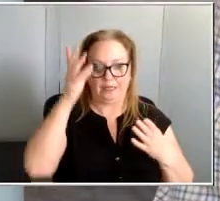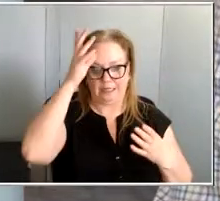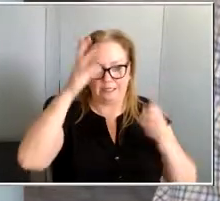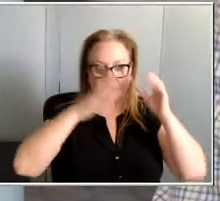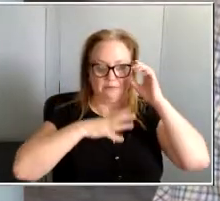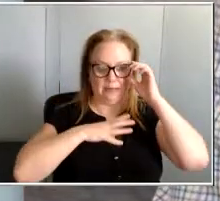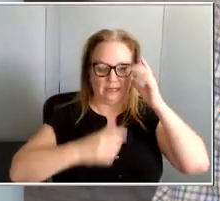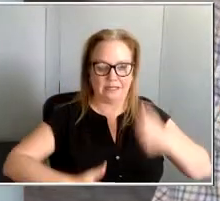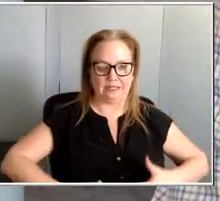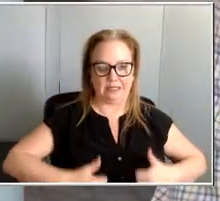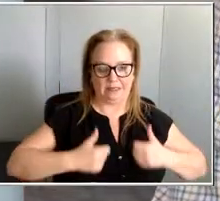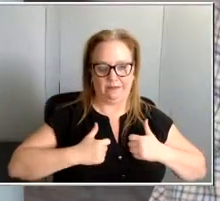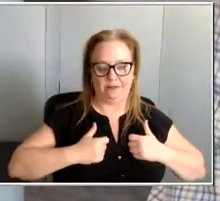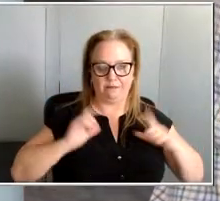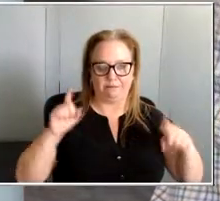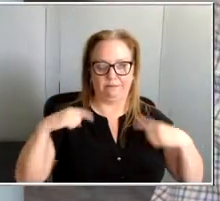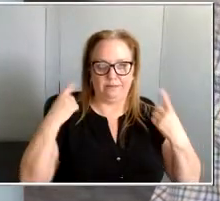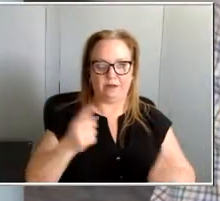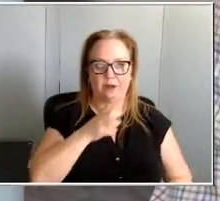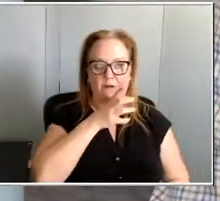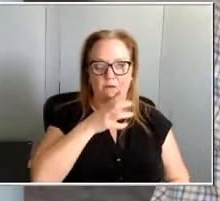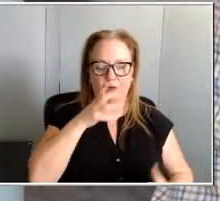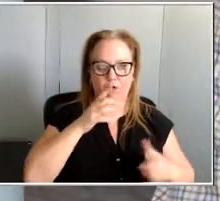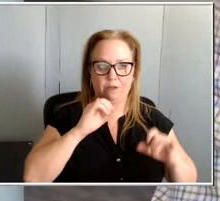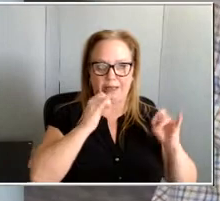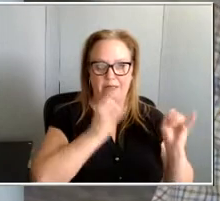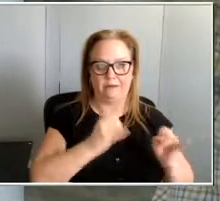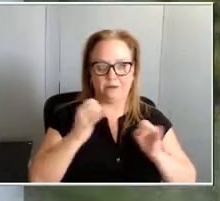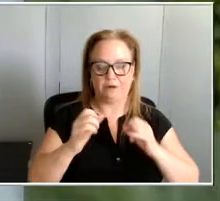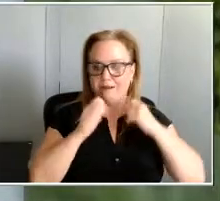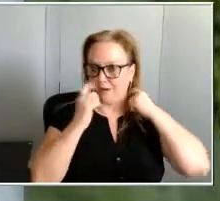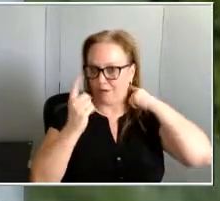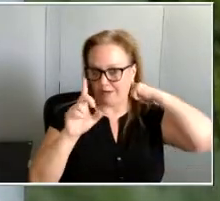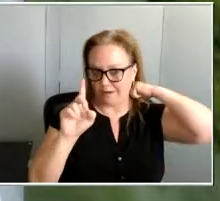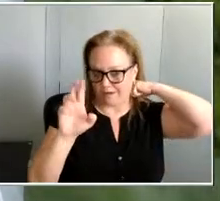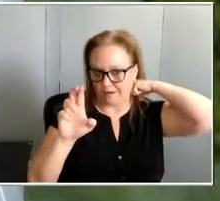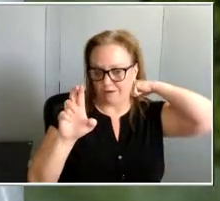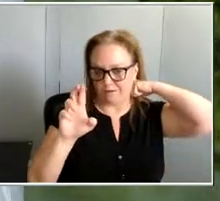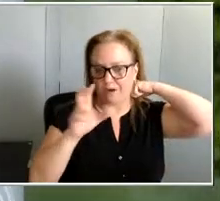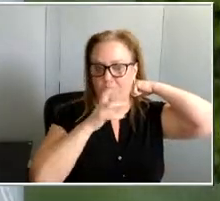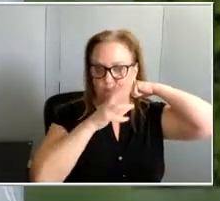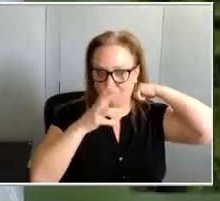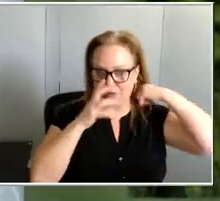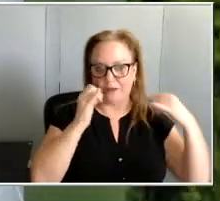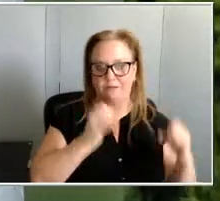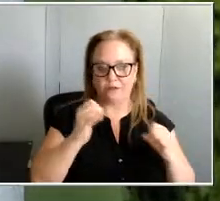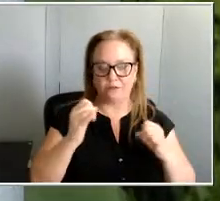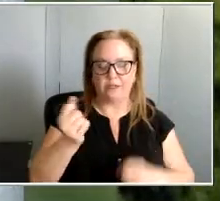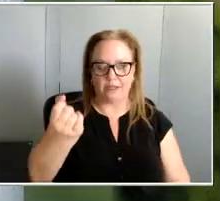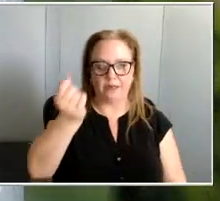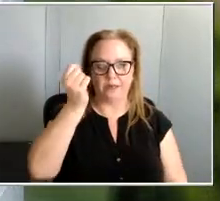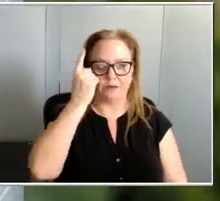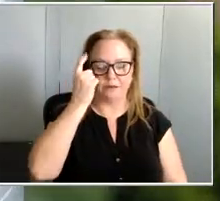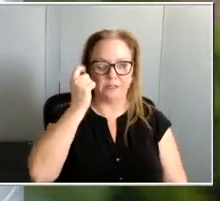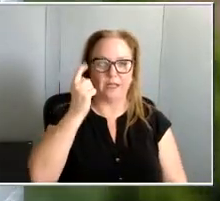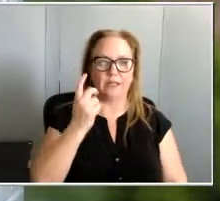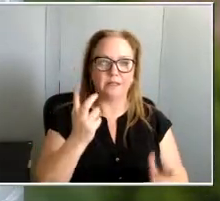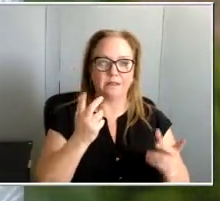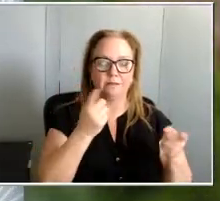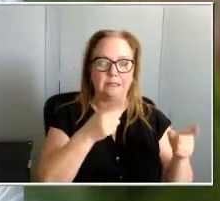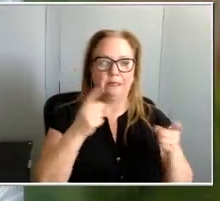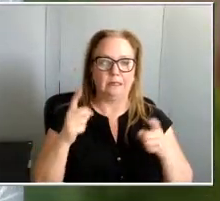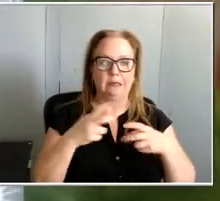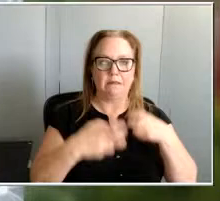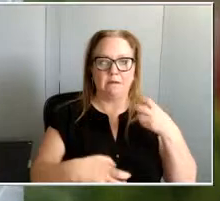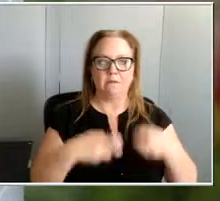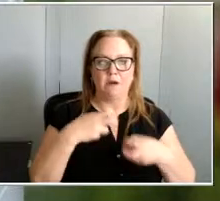life of a rural individual, not just a doctor, a rural individual. And so he understands from the ground up the problems